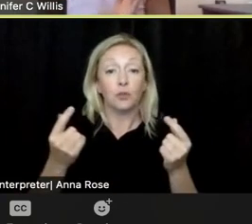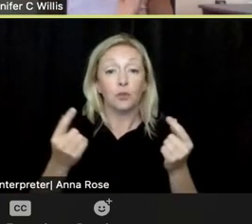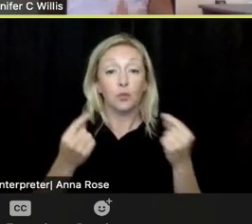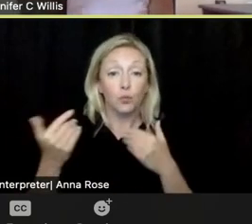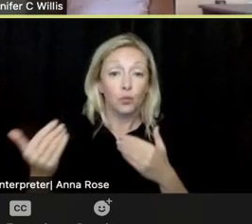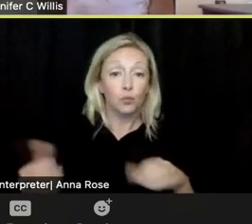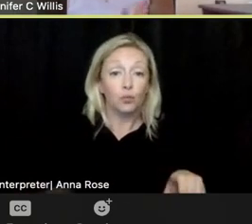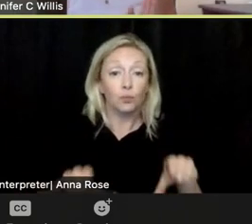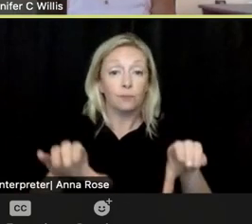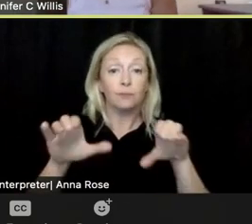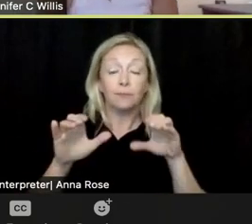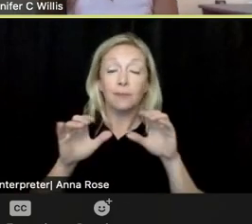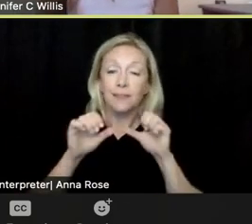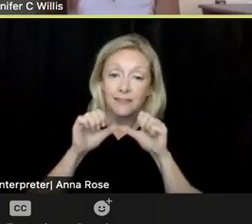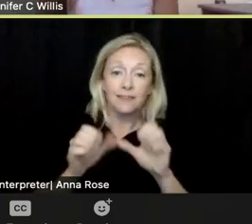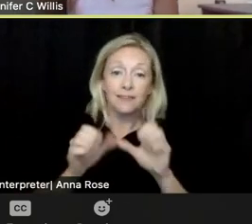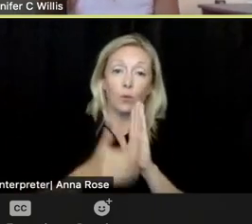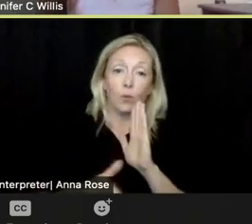Consistency is the key.